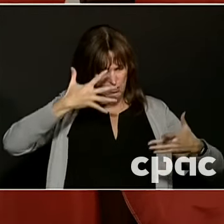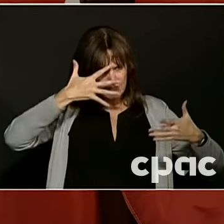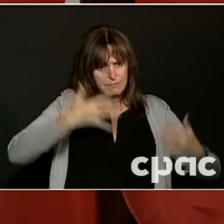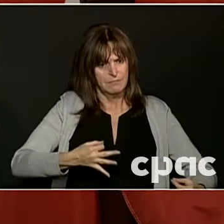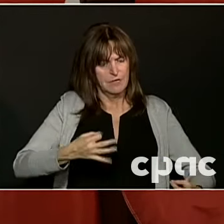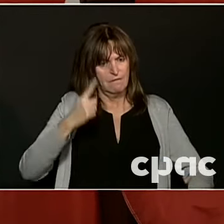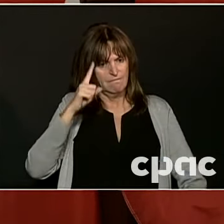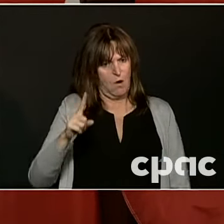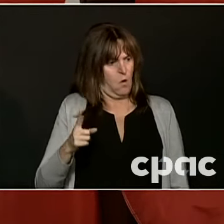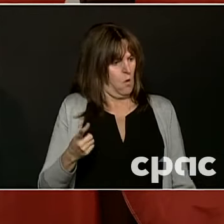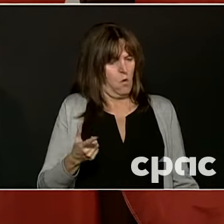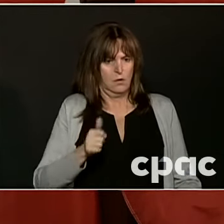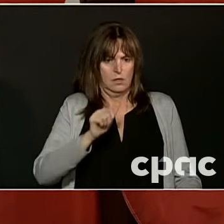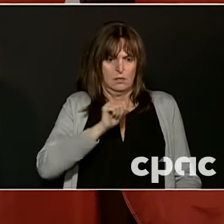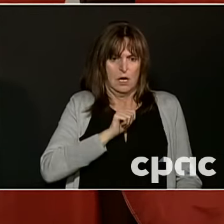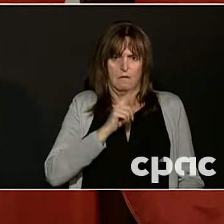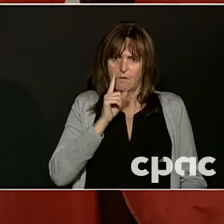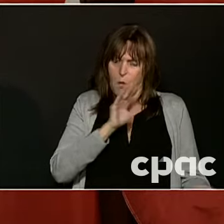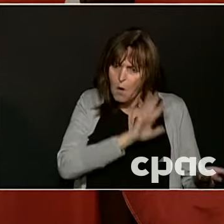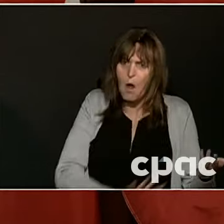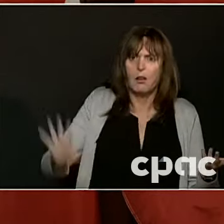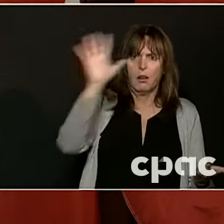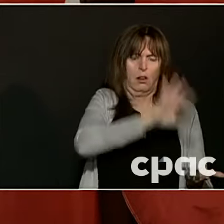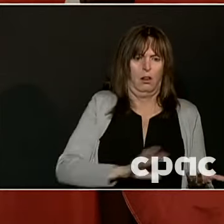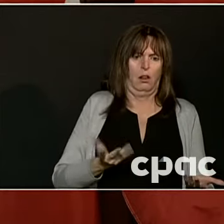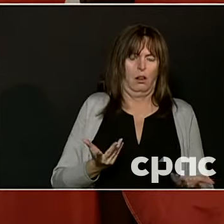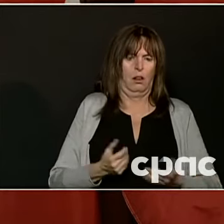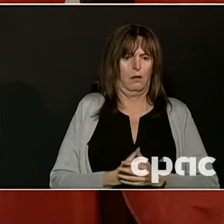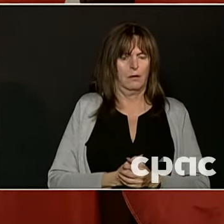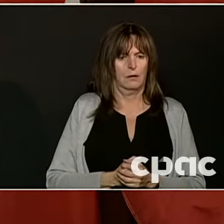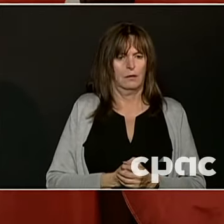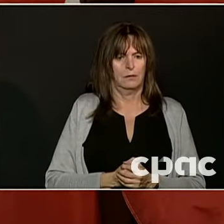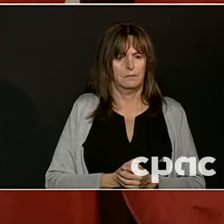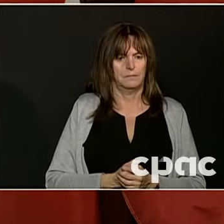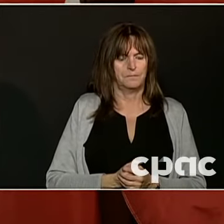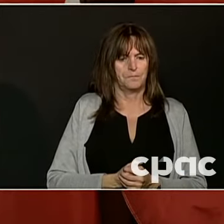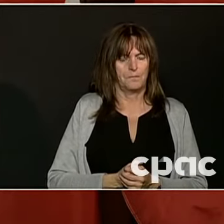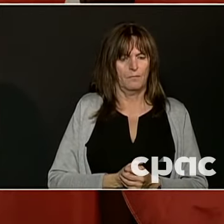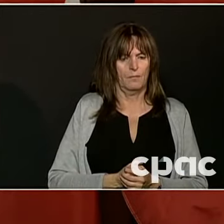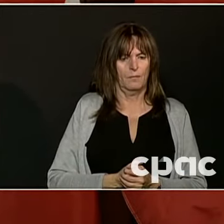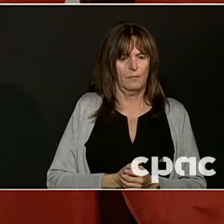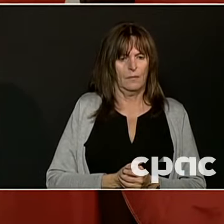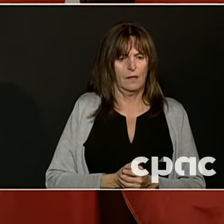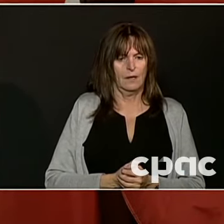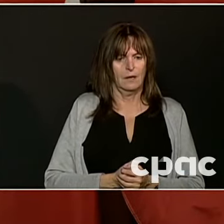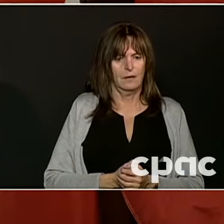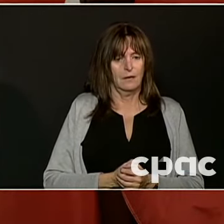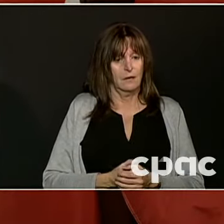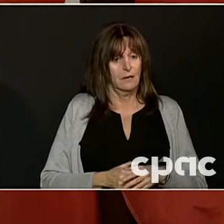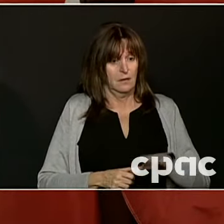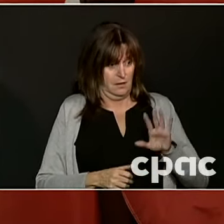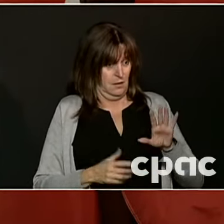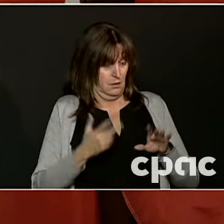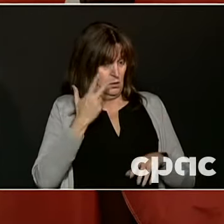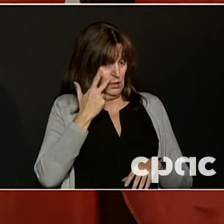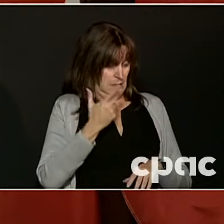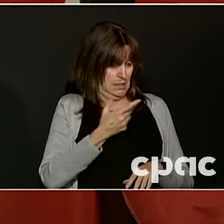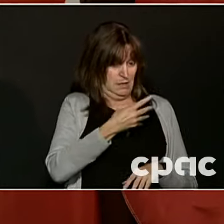Definitely. When we were looking at that, as you saw in our framework, if you go far to the right, as you get into red and control, you go into